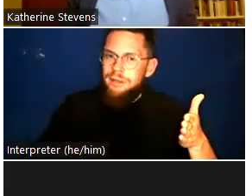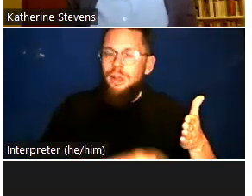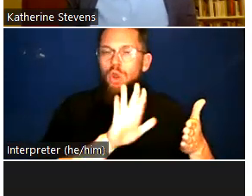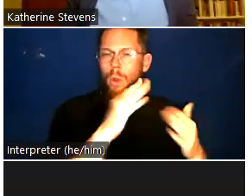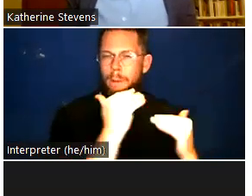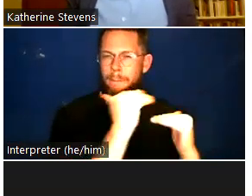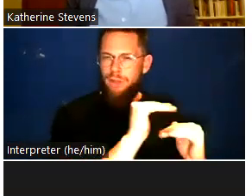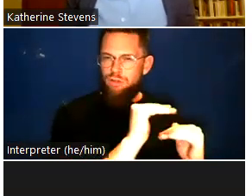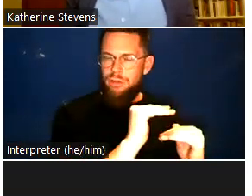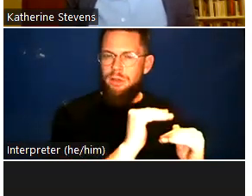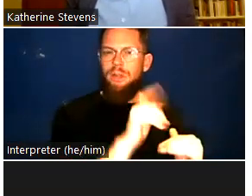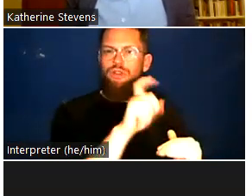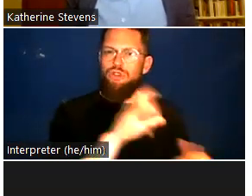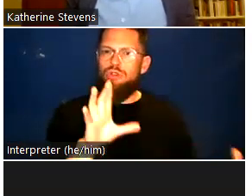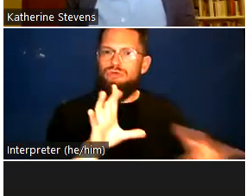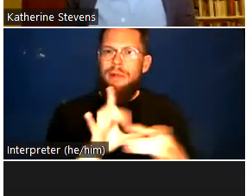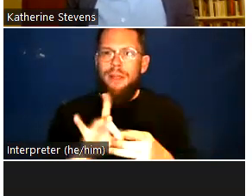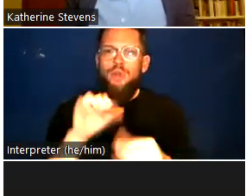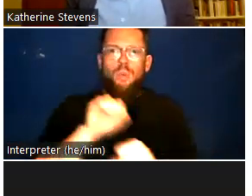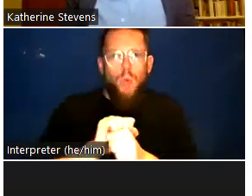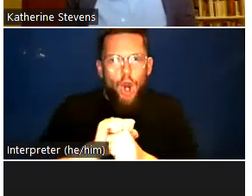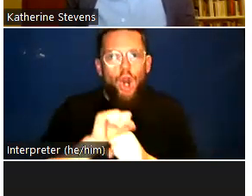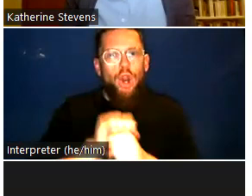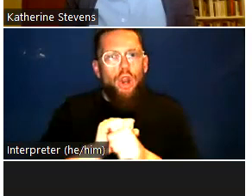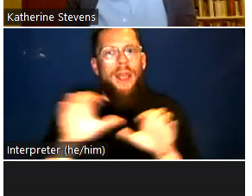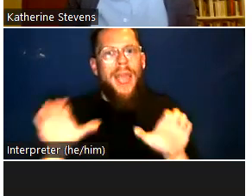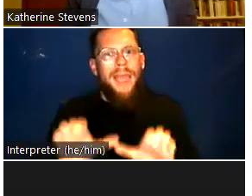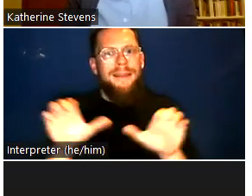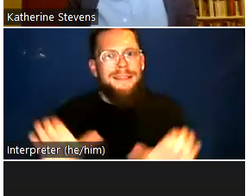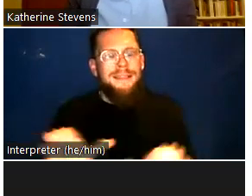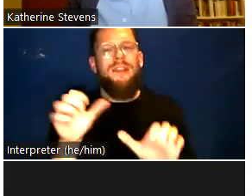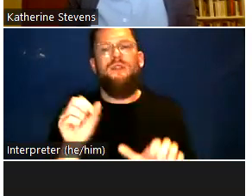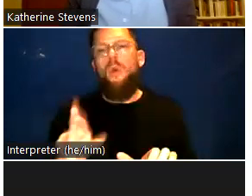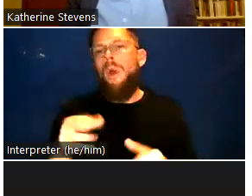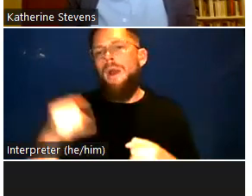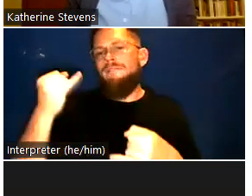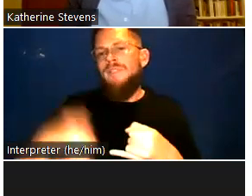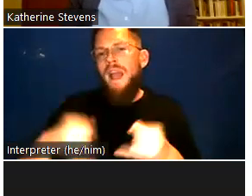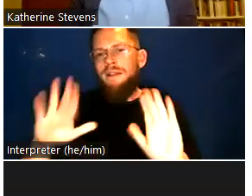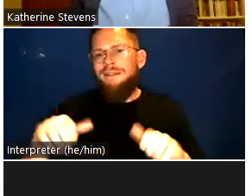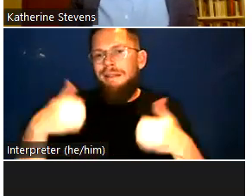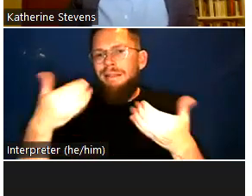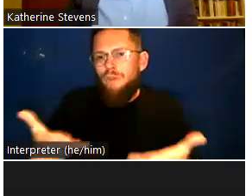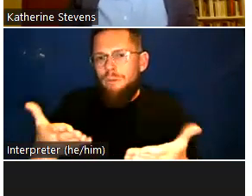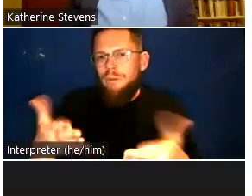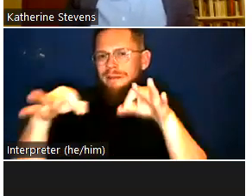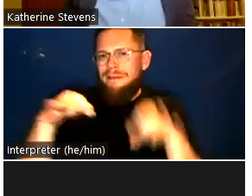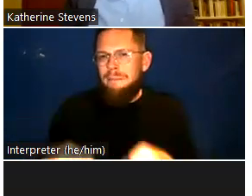clearly relate to work, activities, or final deliverables that are explained in your narrative.